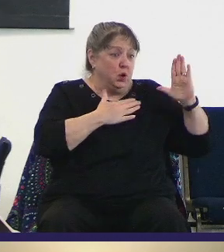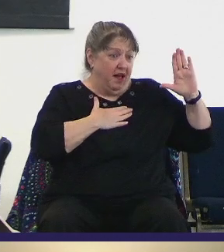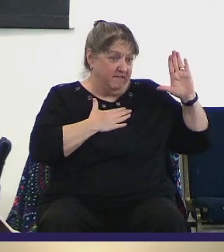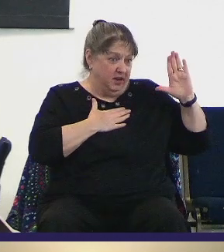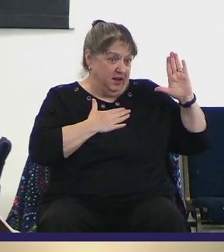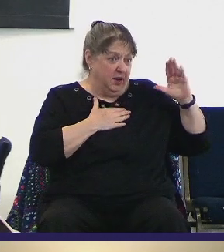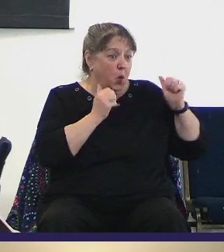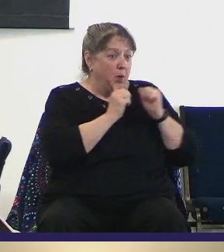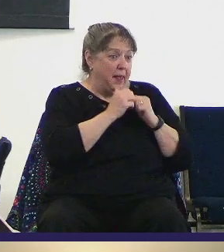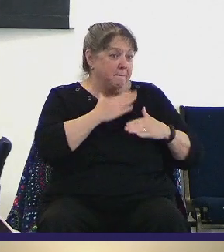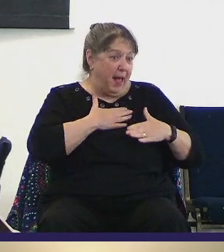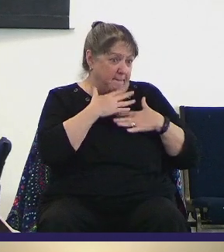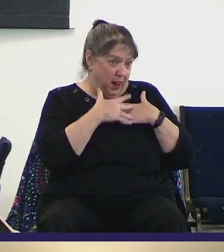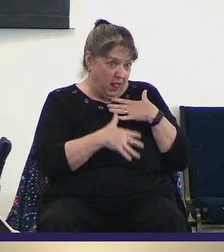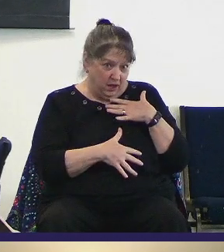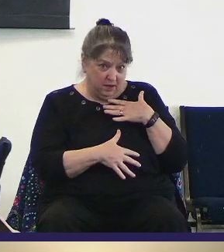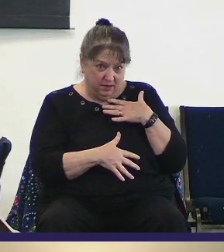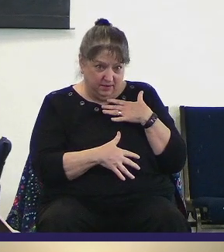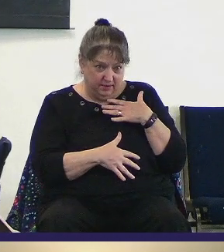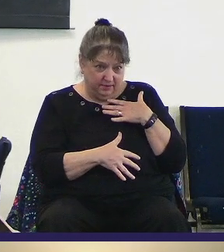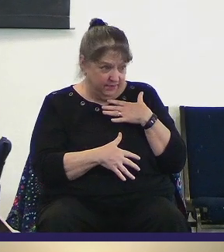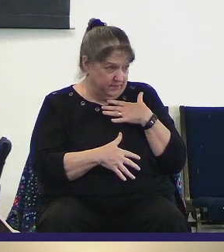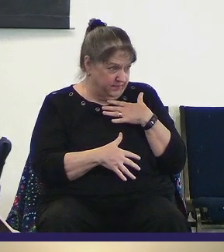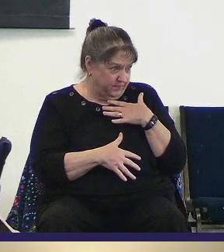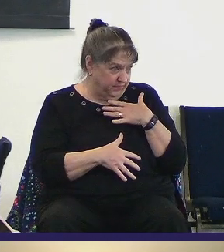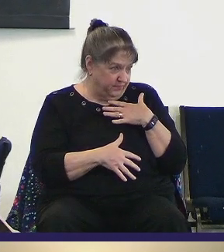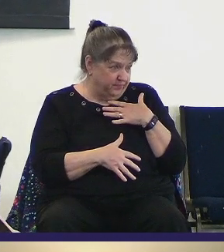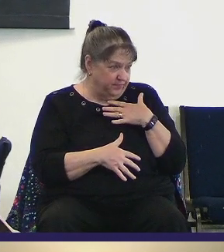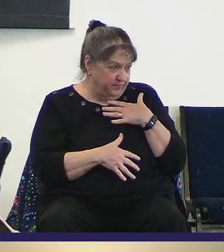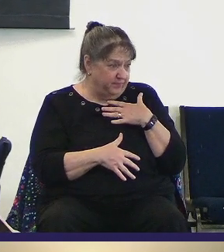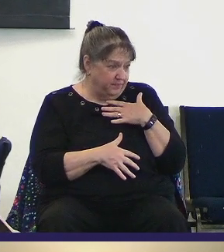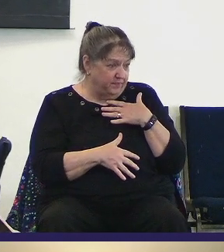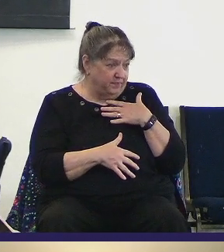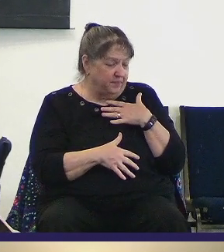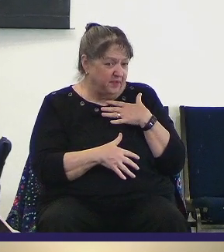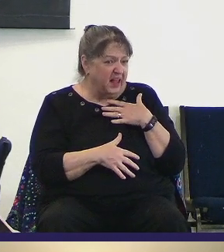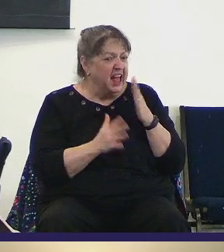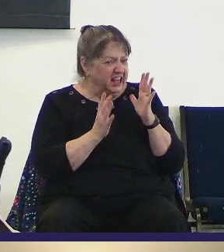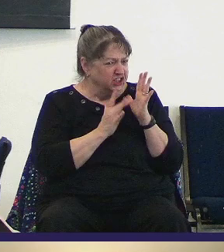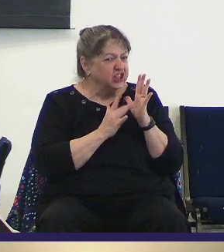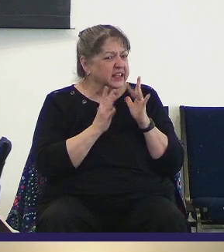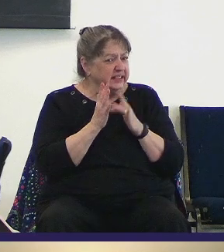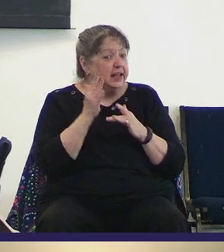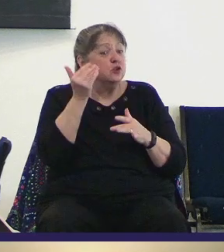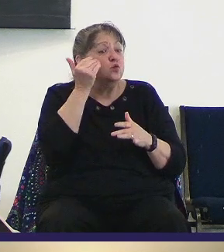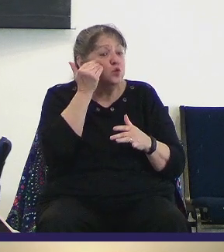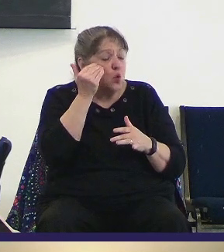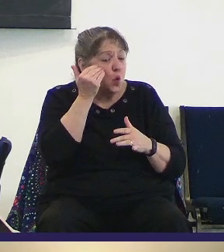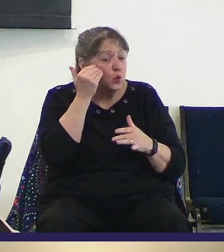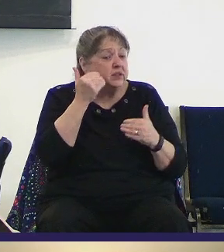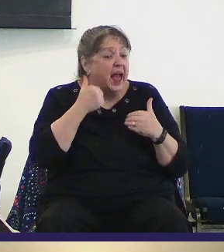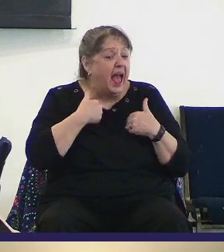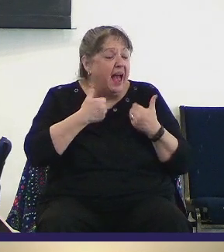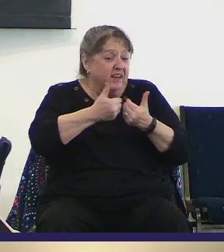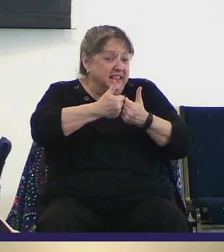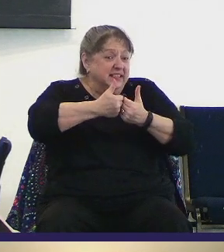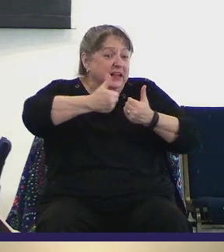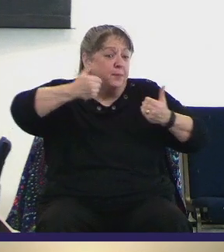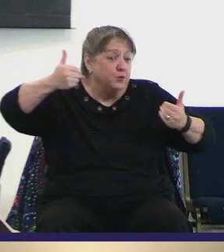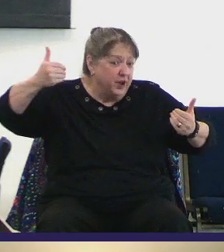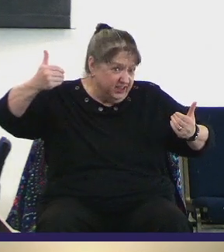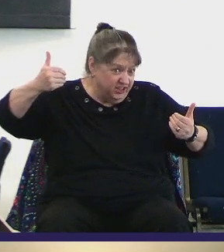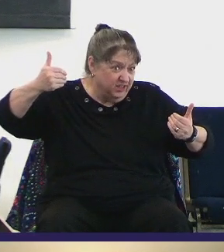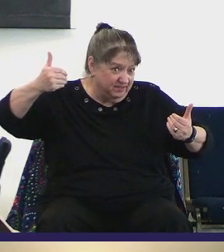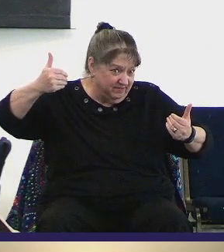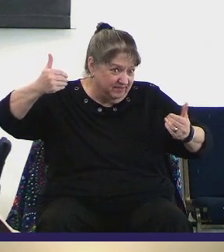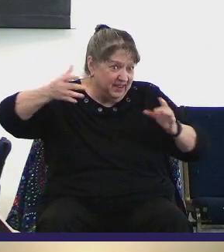his disciples would desert him, right? And he knew that they were sinners and that there was a separation gap between him and them after everything he did and taught